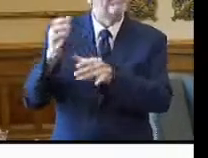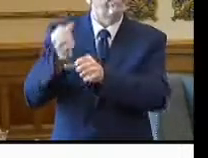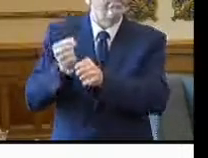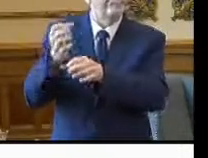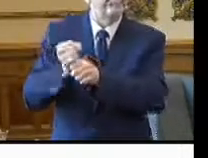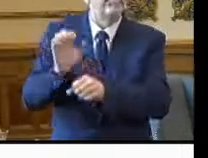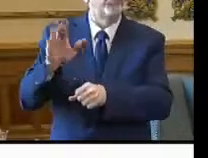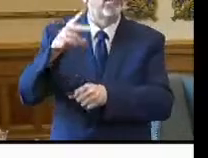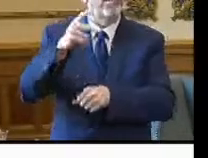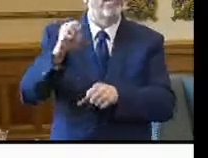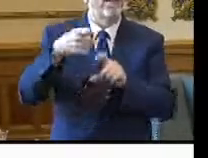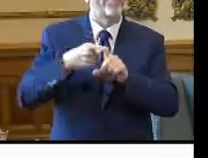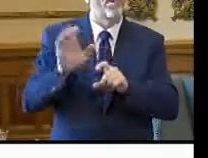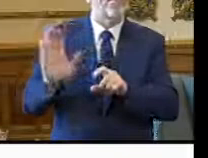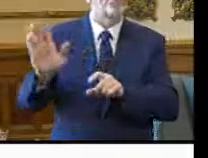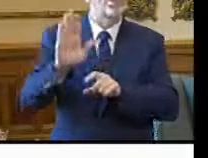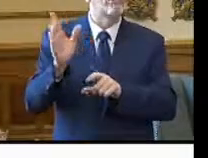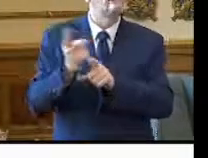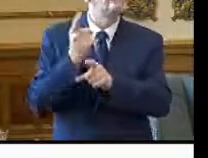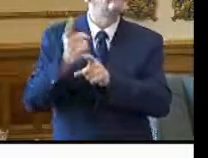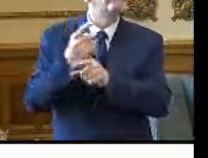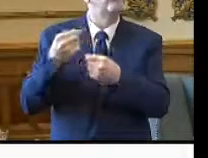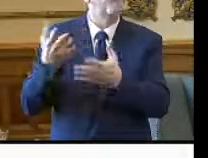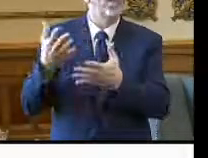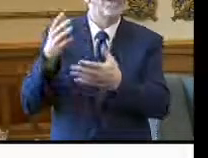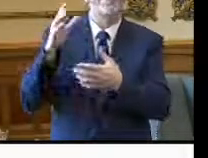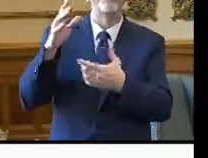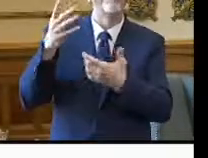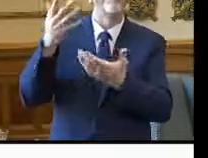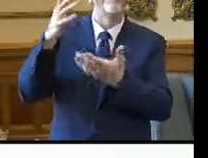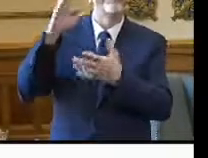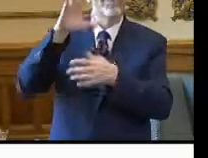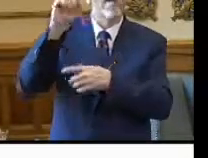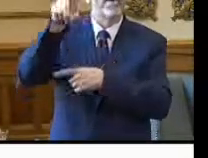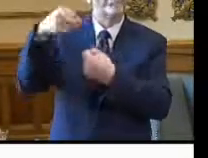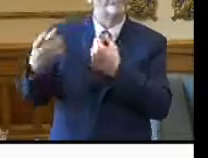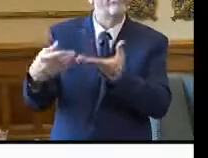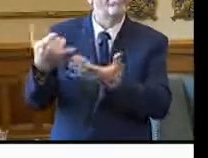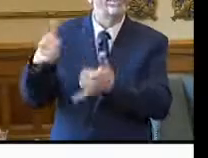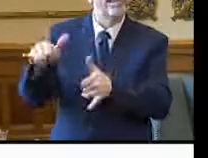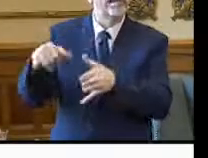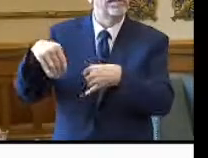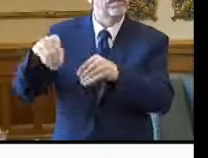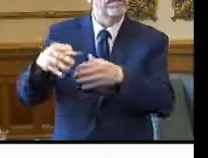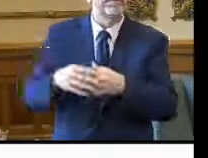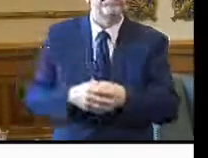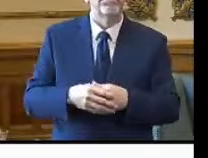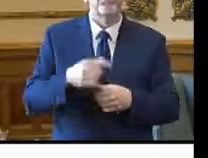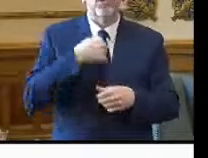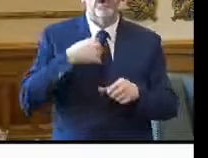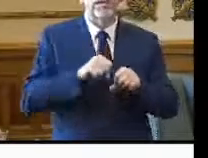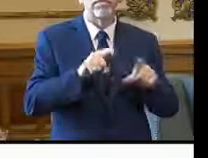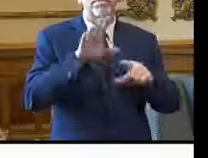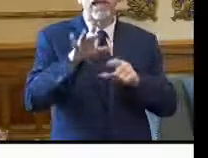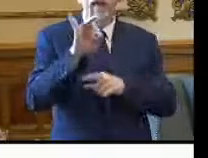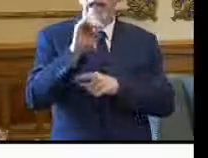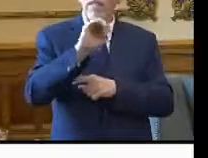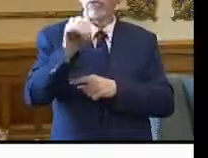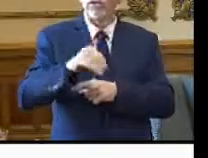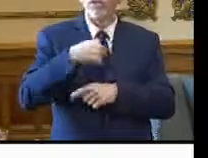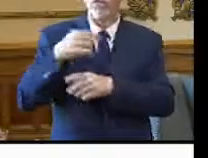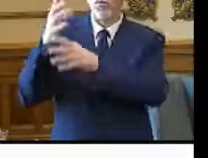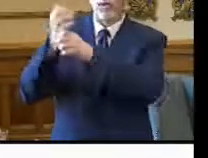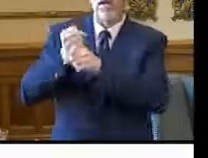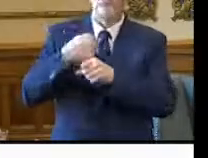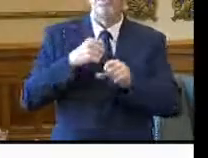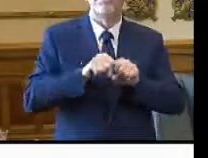get PPE from their providers and their suppliers. We have currently distributed more than 80% of what we receive to